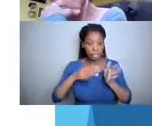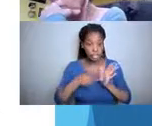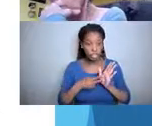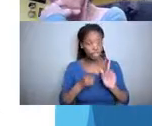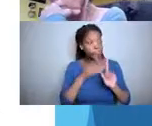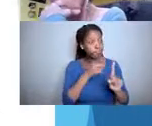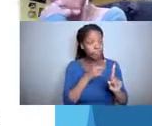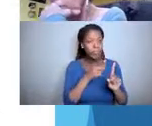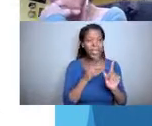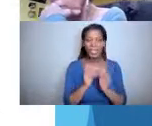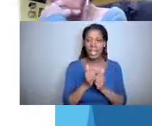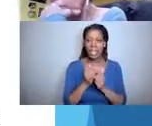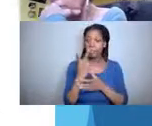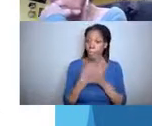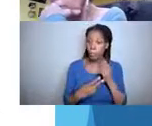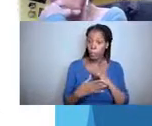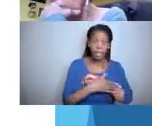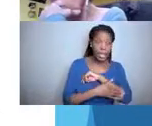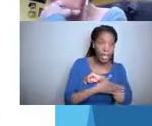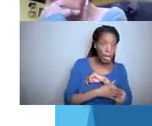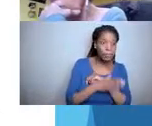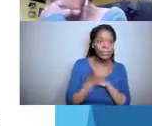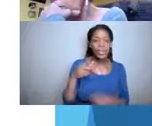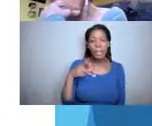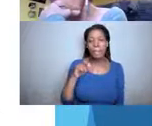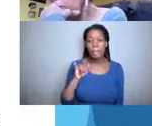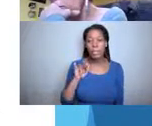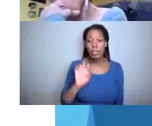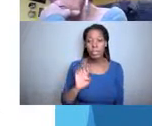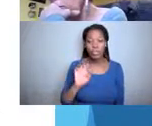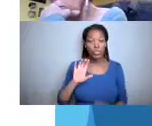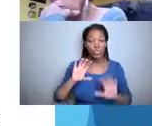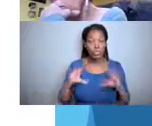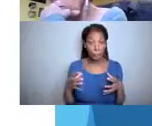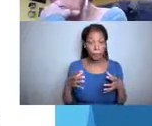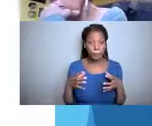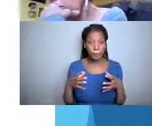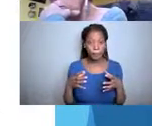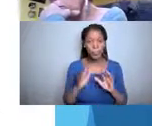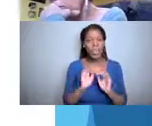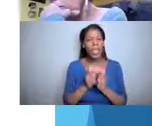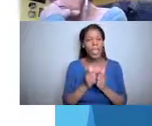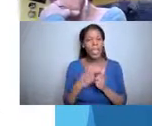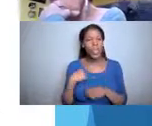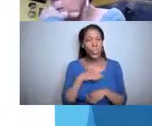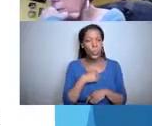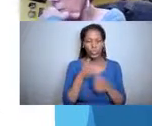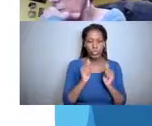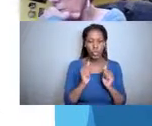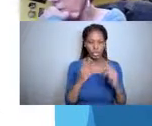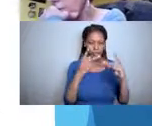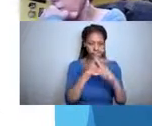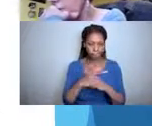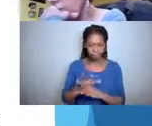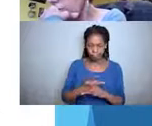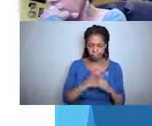um group uh have been really looking at um outfitting the building with trauma informed